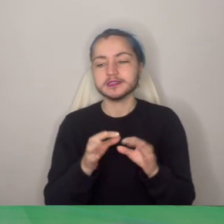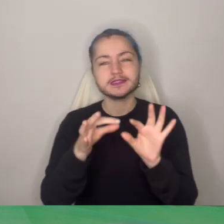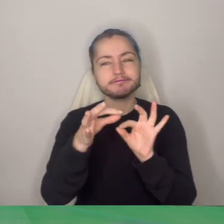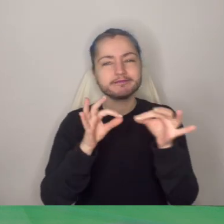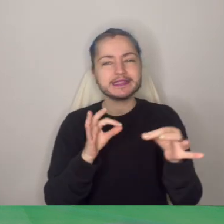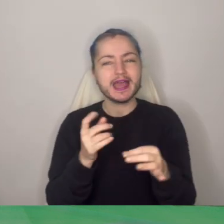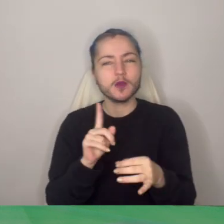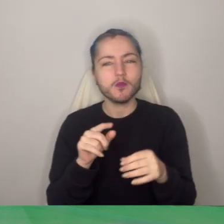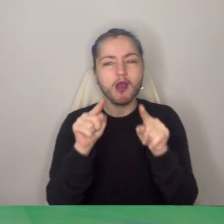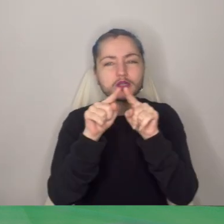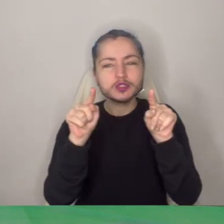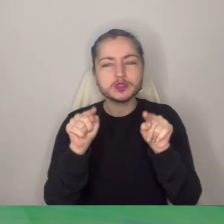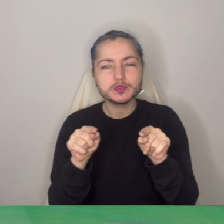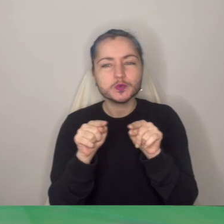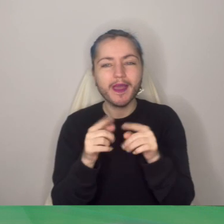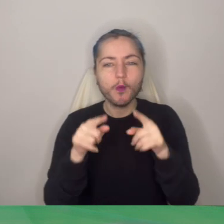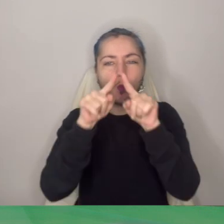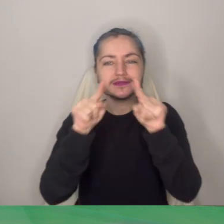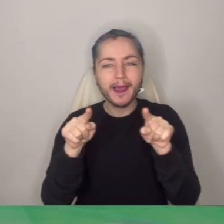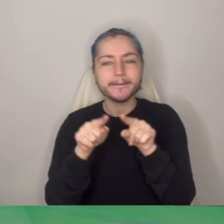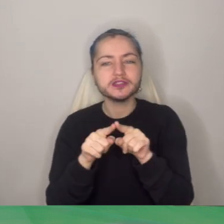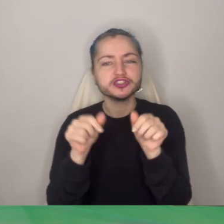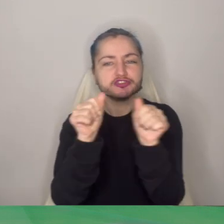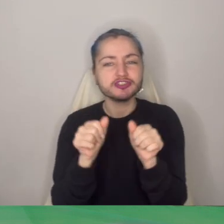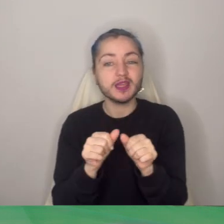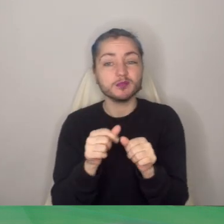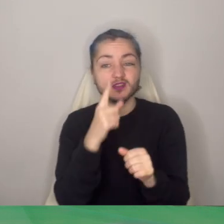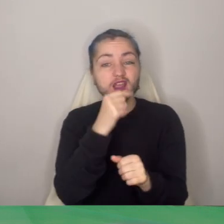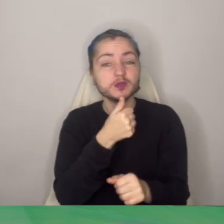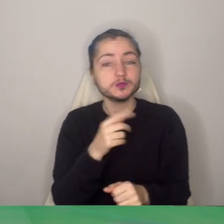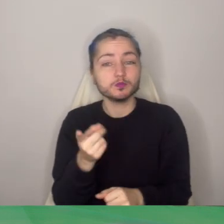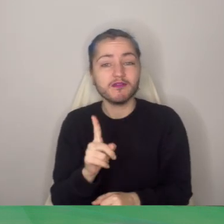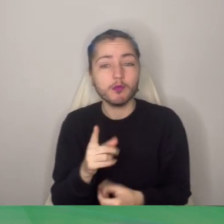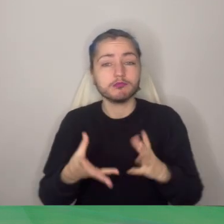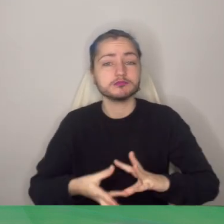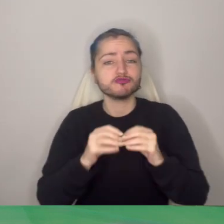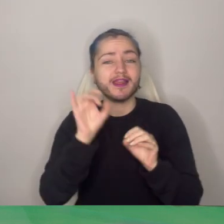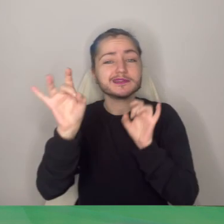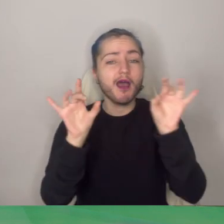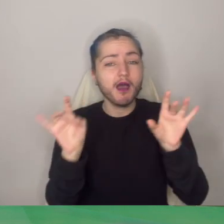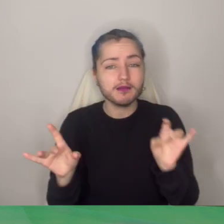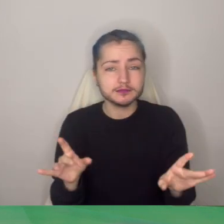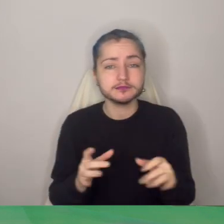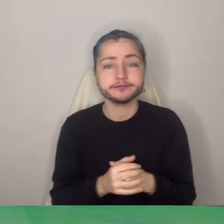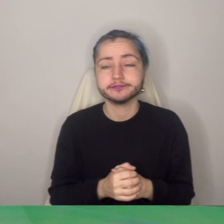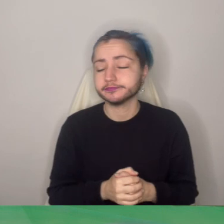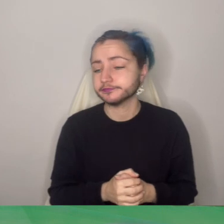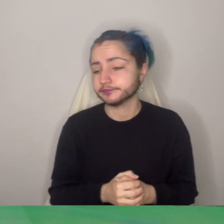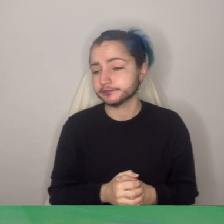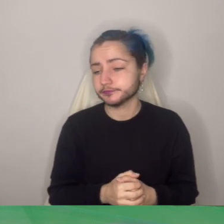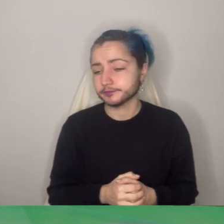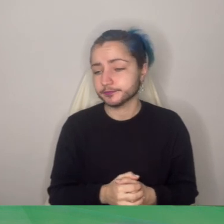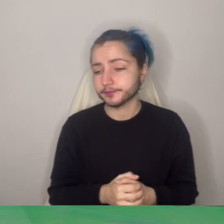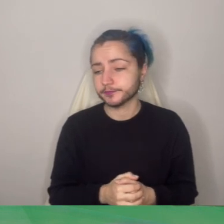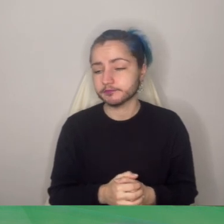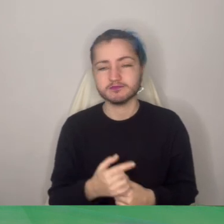little squares or diamonds, and we can use these to create some stars.